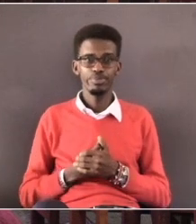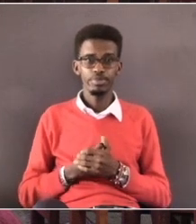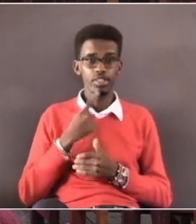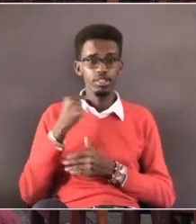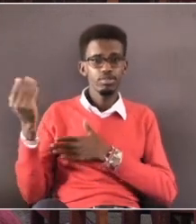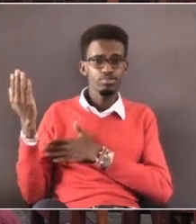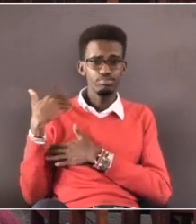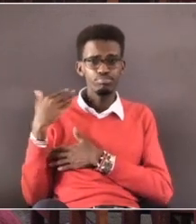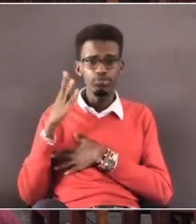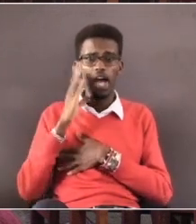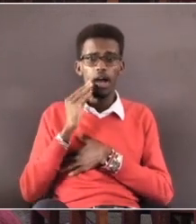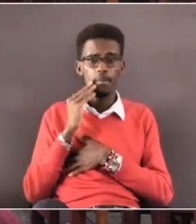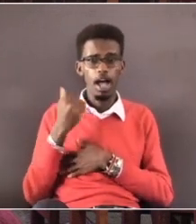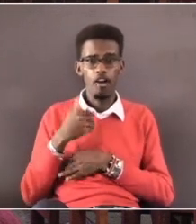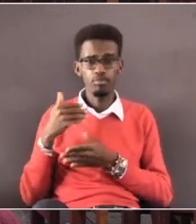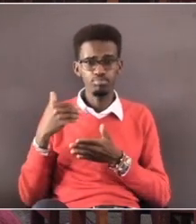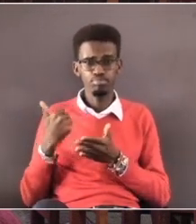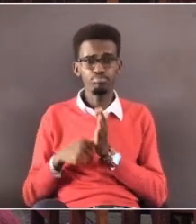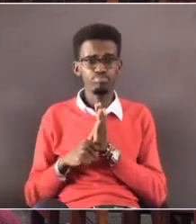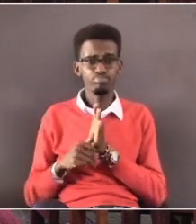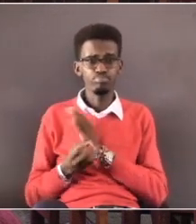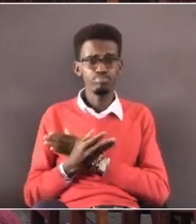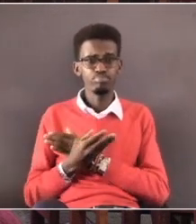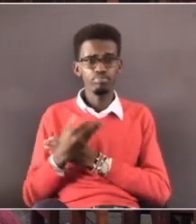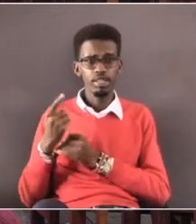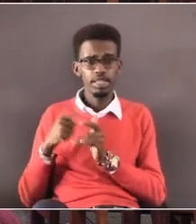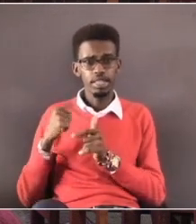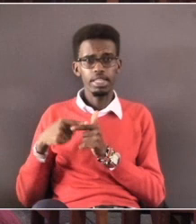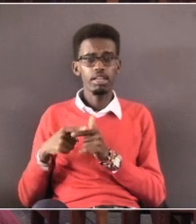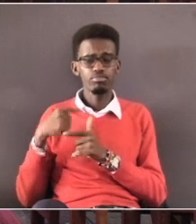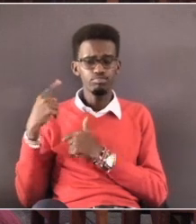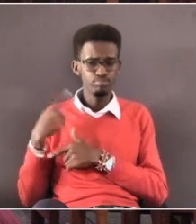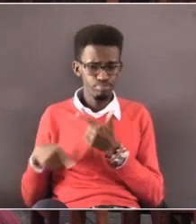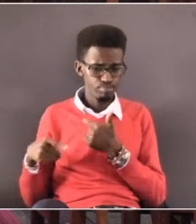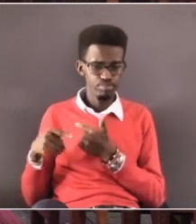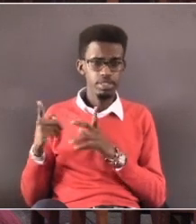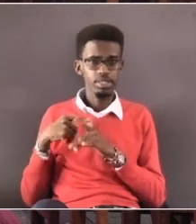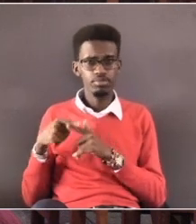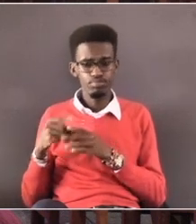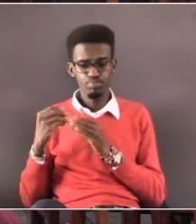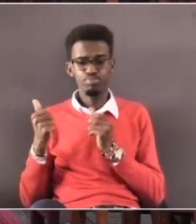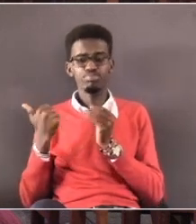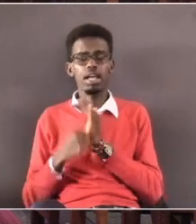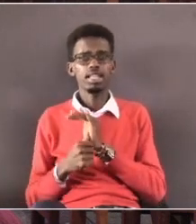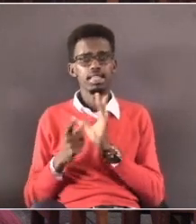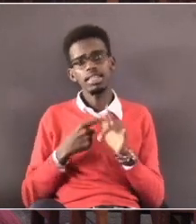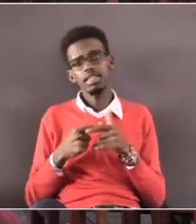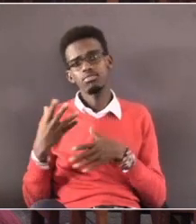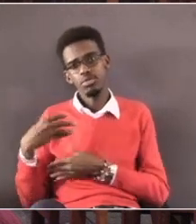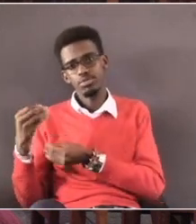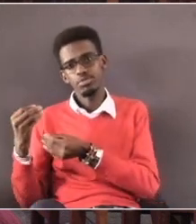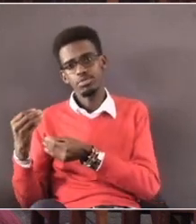past experiences that I have handled, because this is it's a pattern. Am I able to handle it? If not,